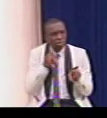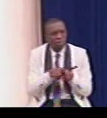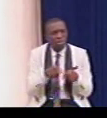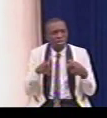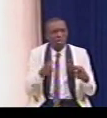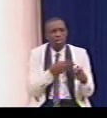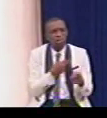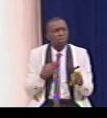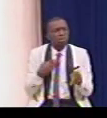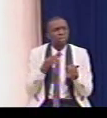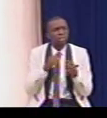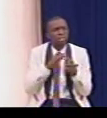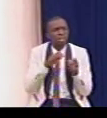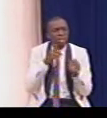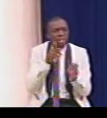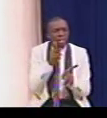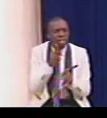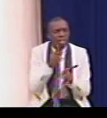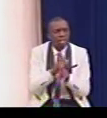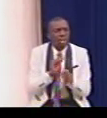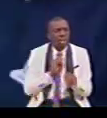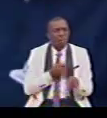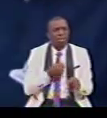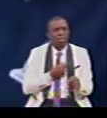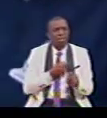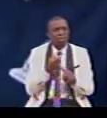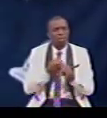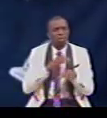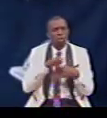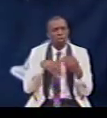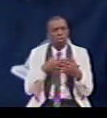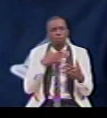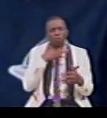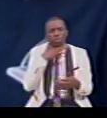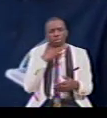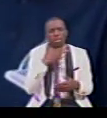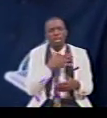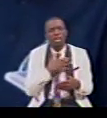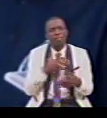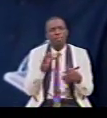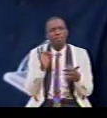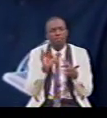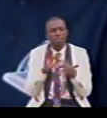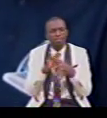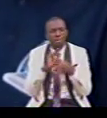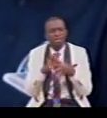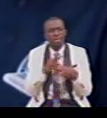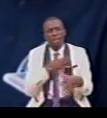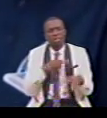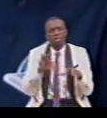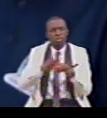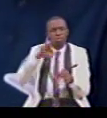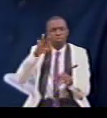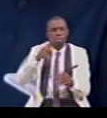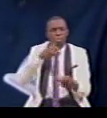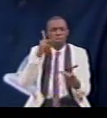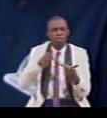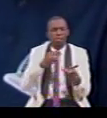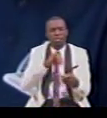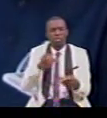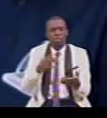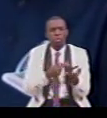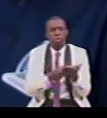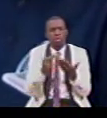perfecting Holiness in the fear of God that's what we need to do and as we do it the Lord